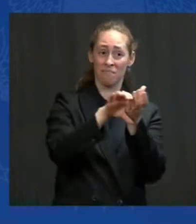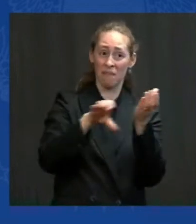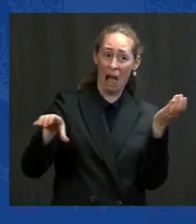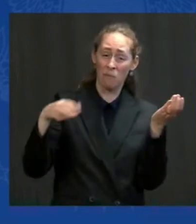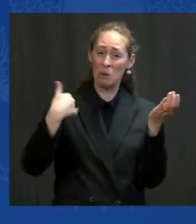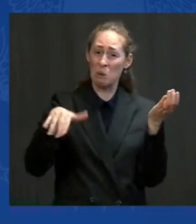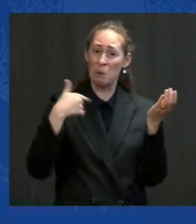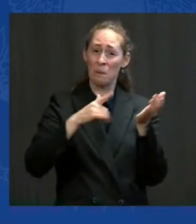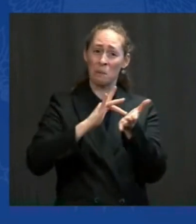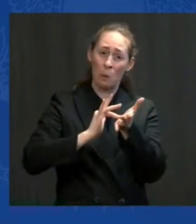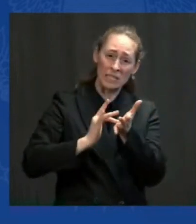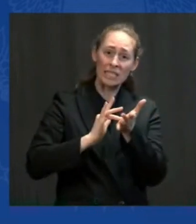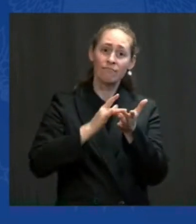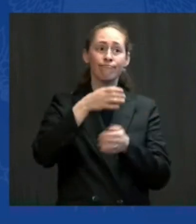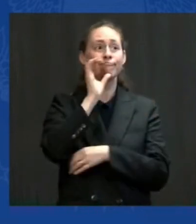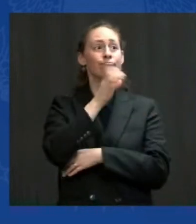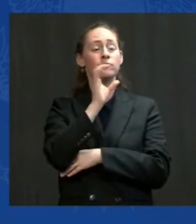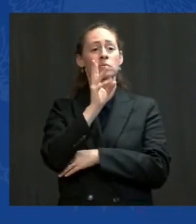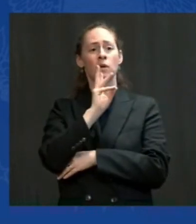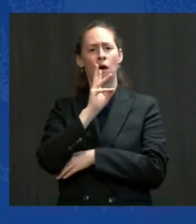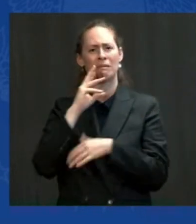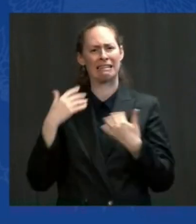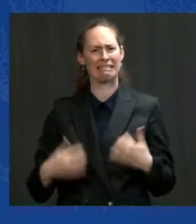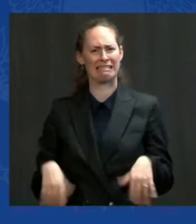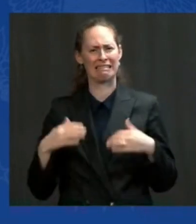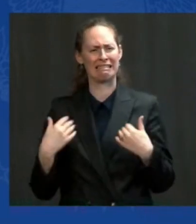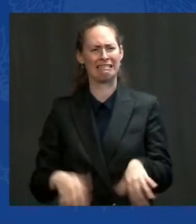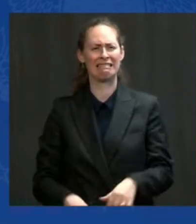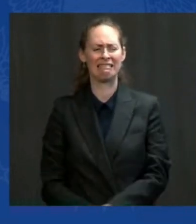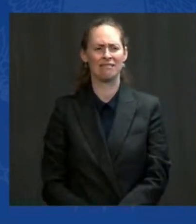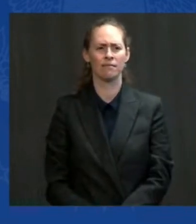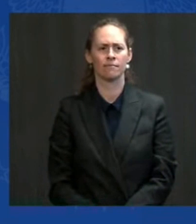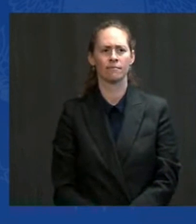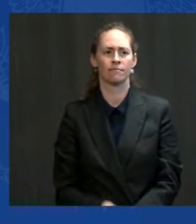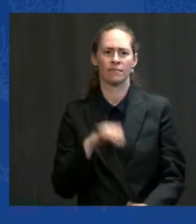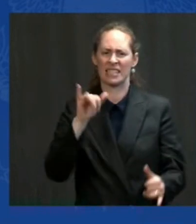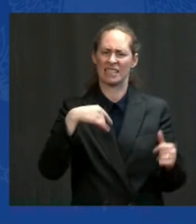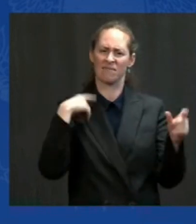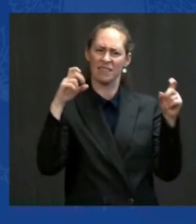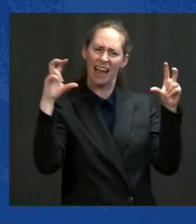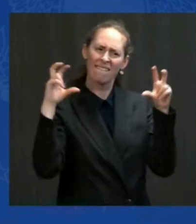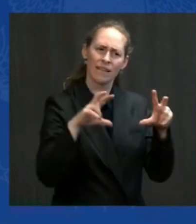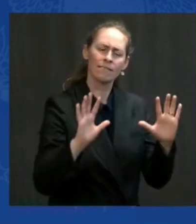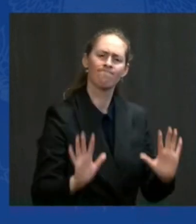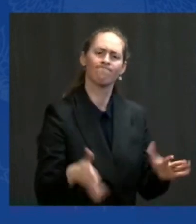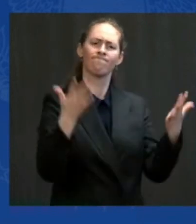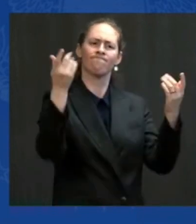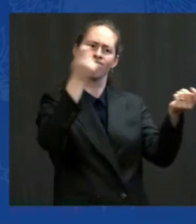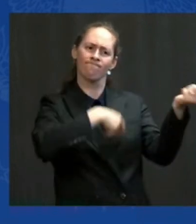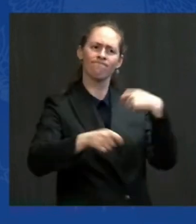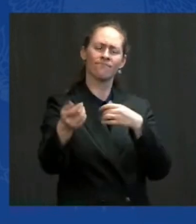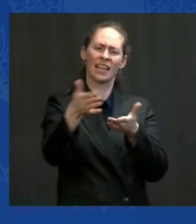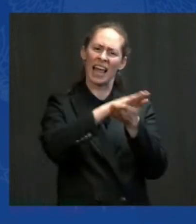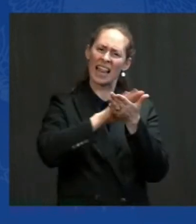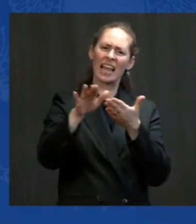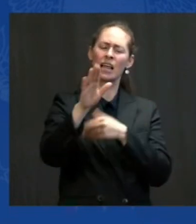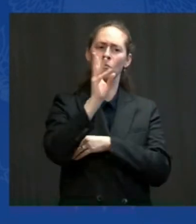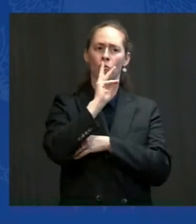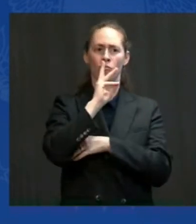water. This would be the largest investment in clean drinking water in American history when we pass it.